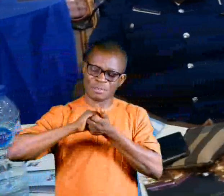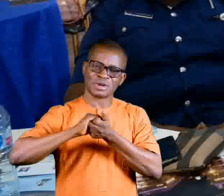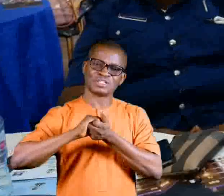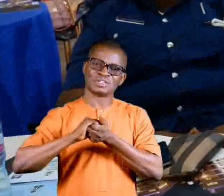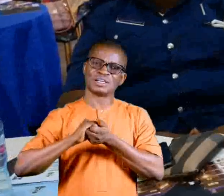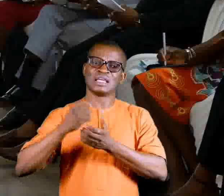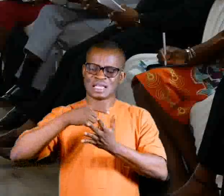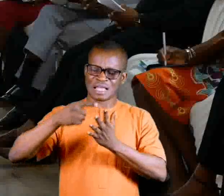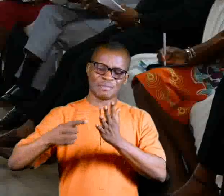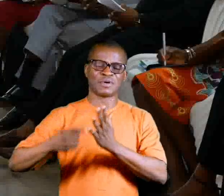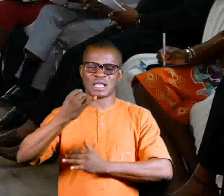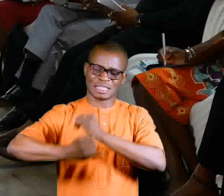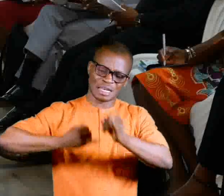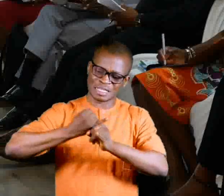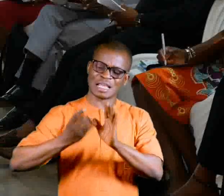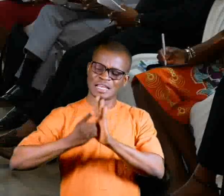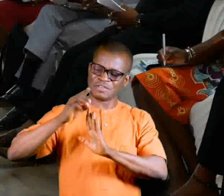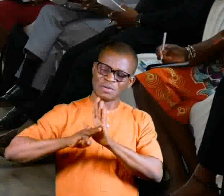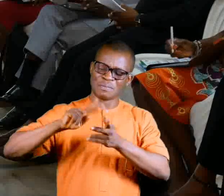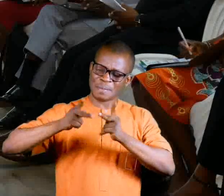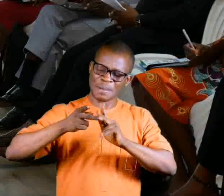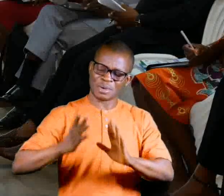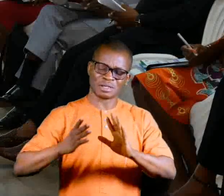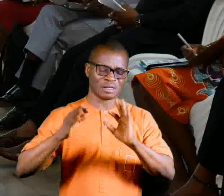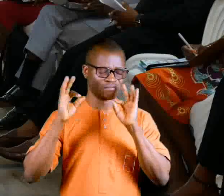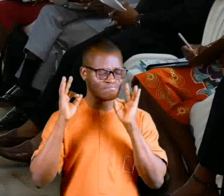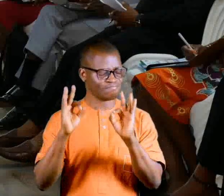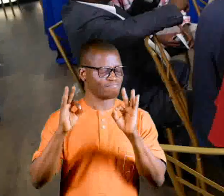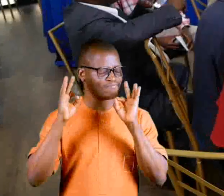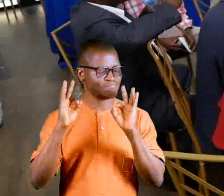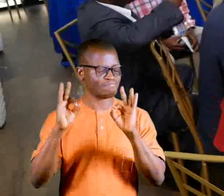collaboration amongst international development partners. It's